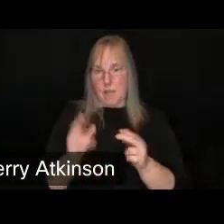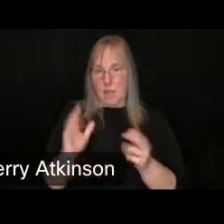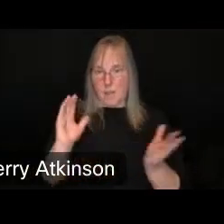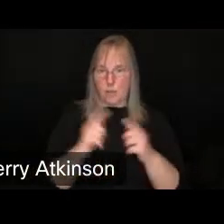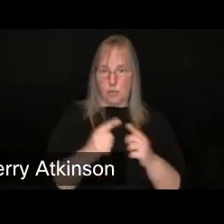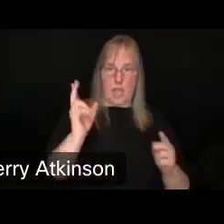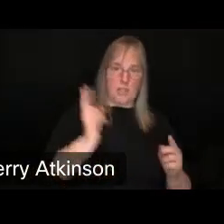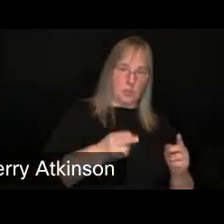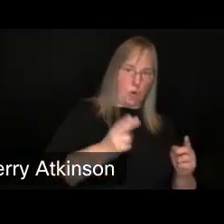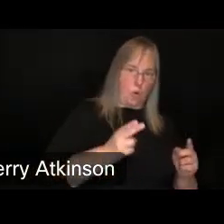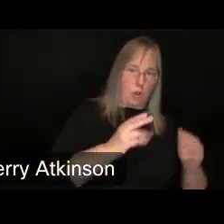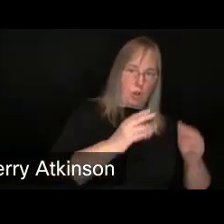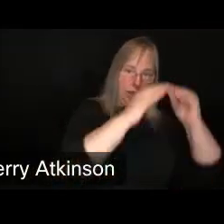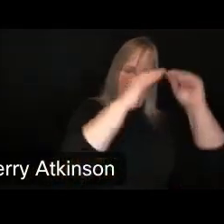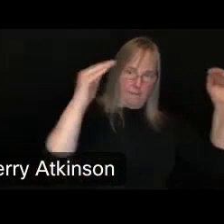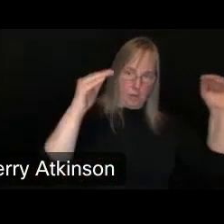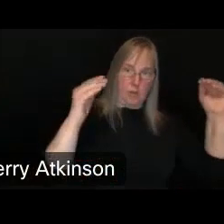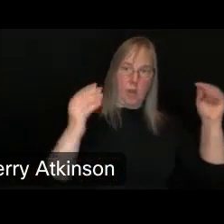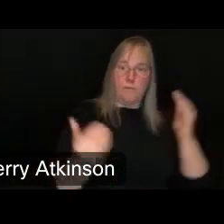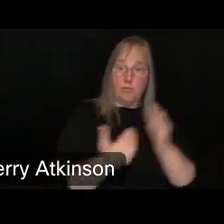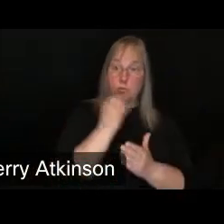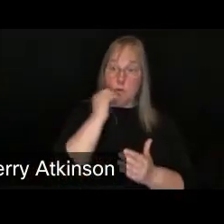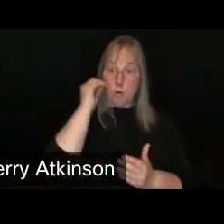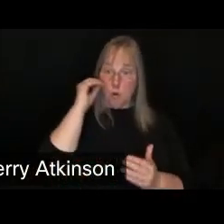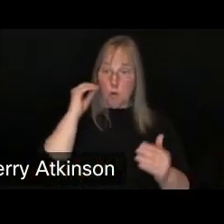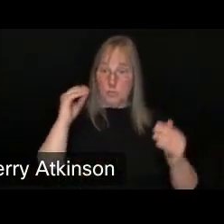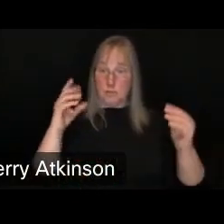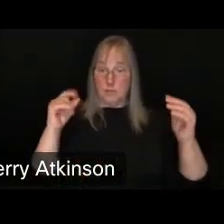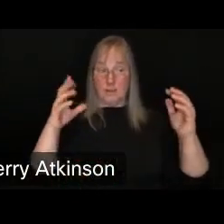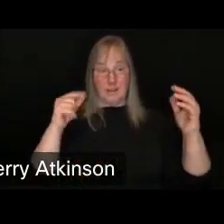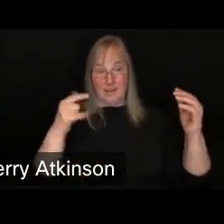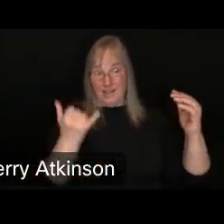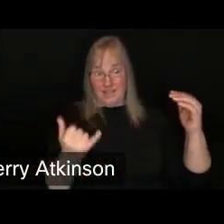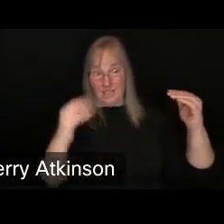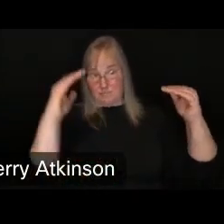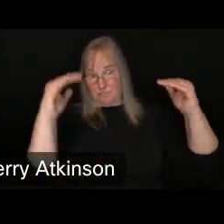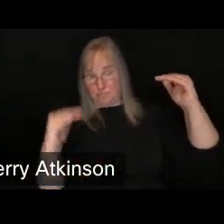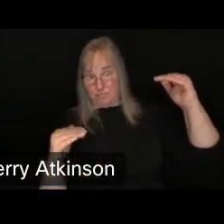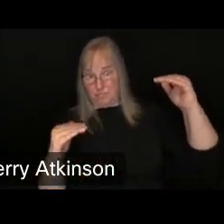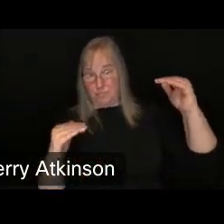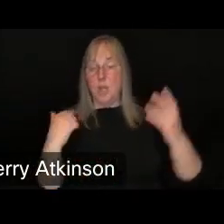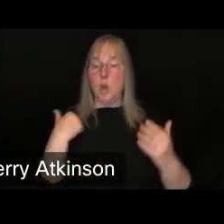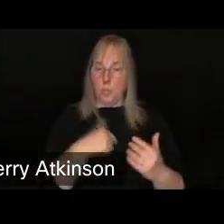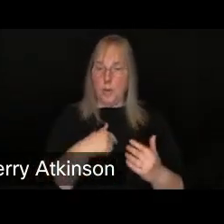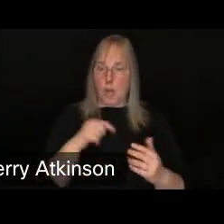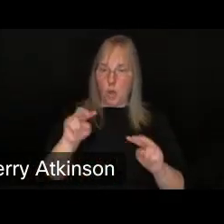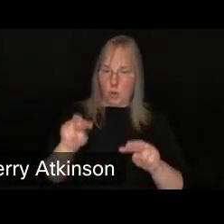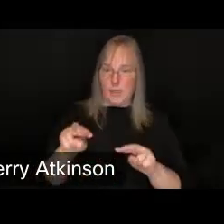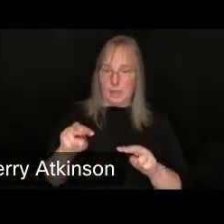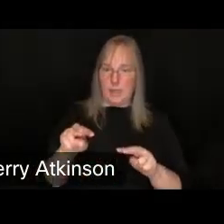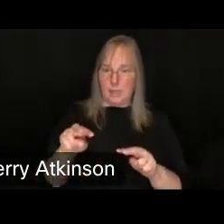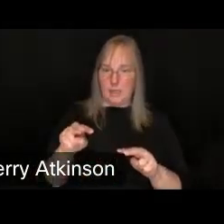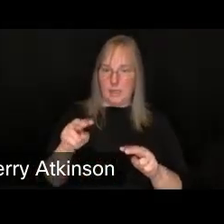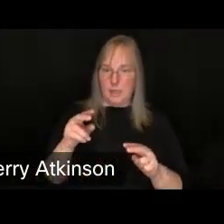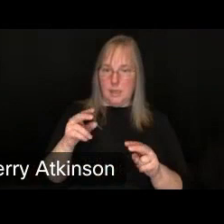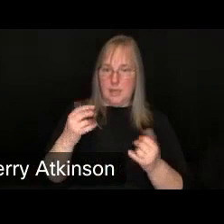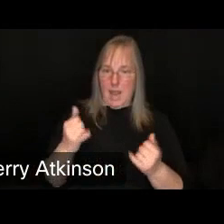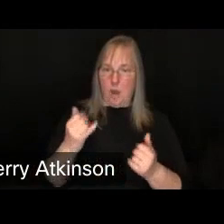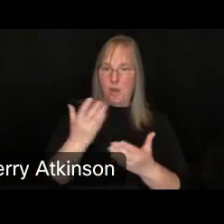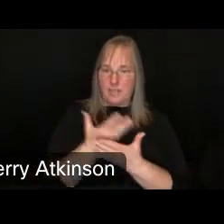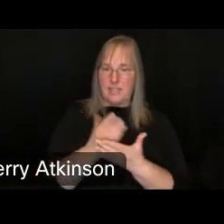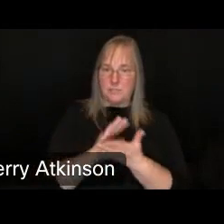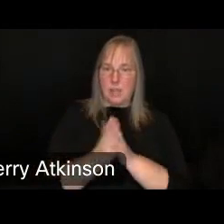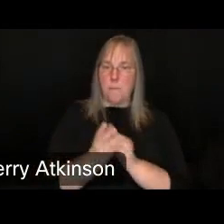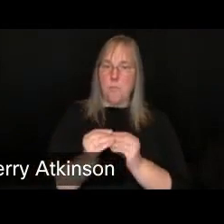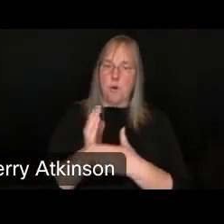the new homes there. So we are actually looking at things are moderating,